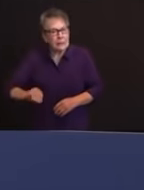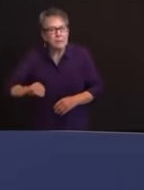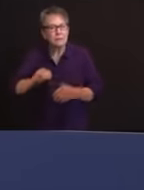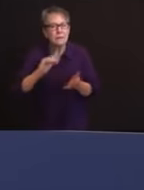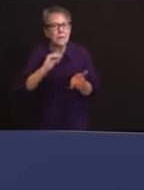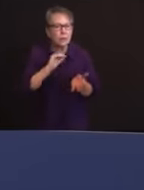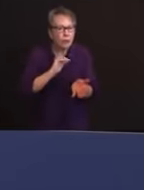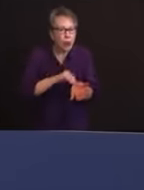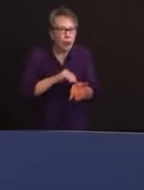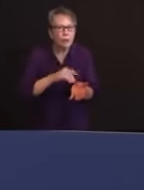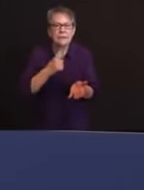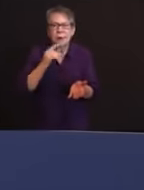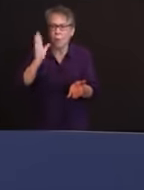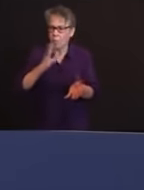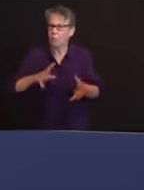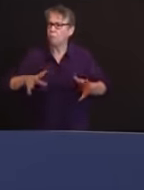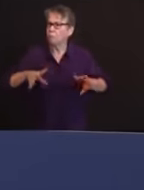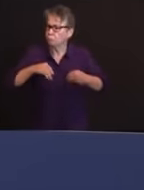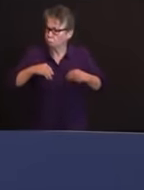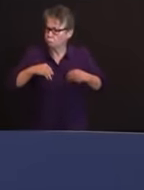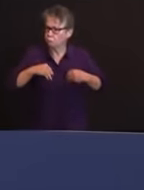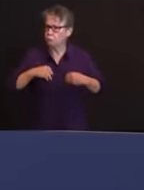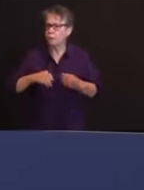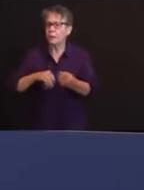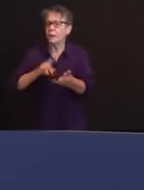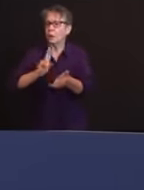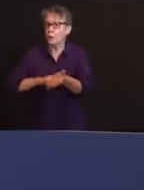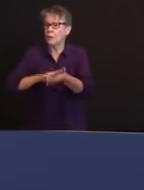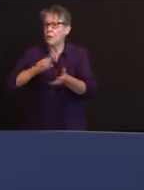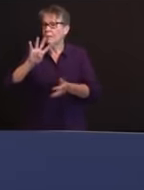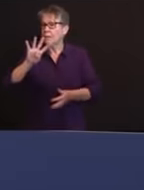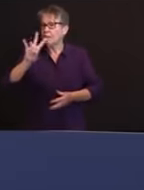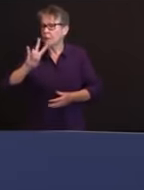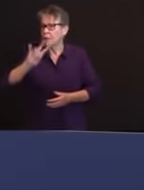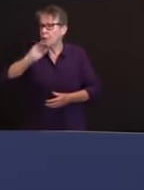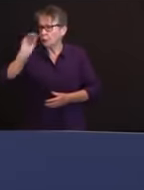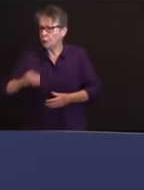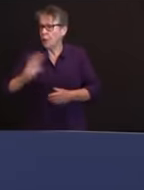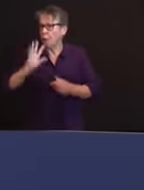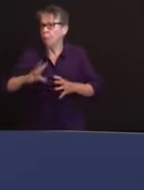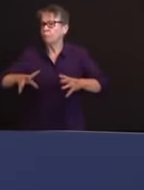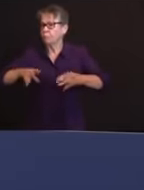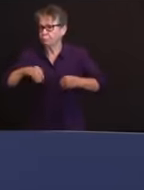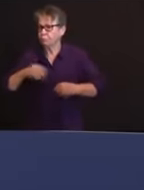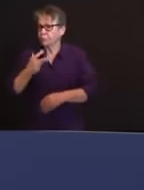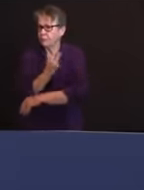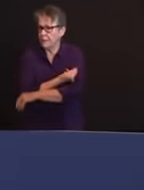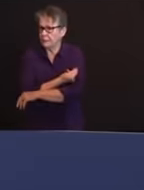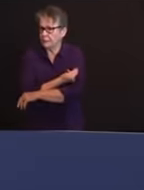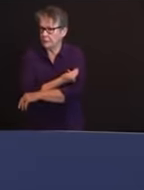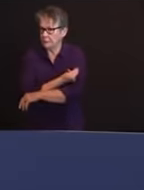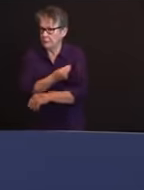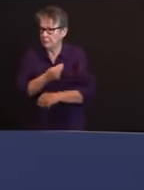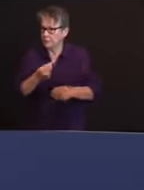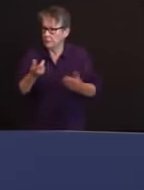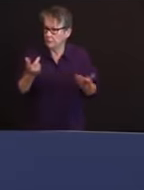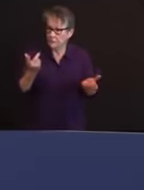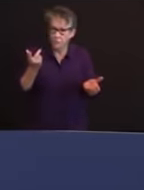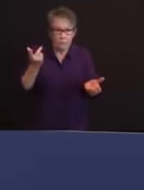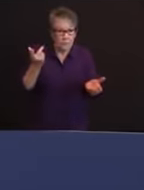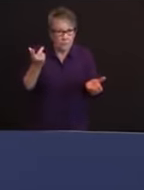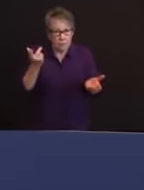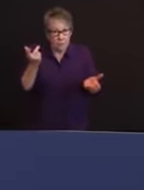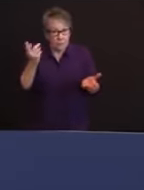47% of nurses answered that they would take the vaccine. Science and vaccine safety were the